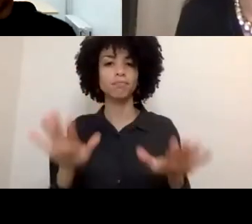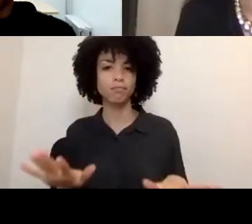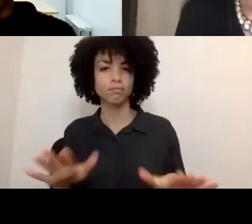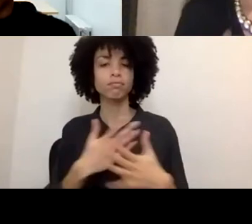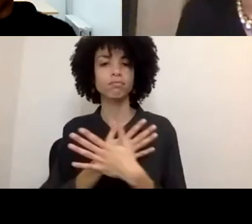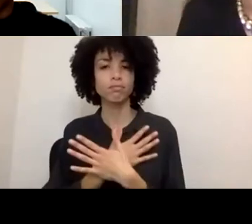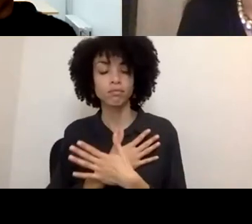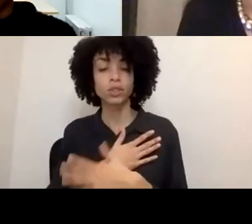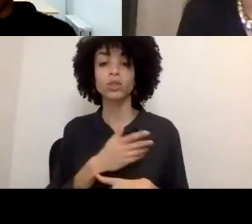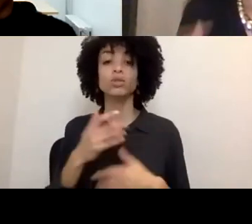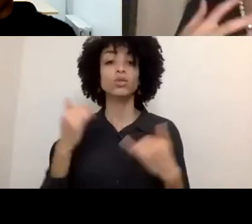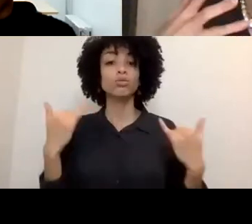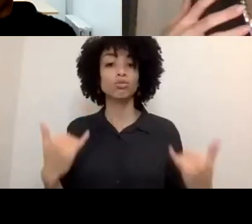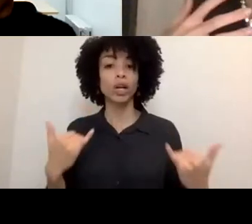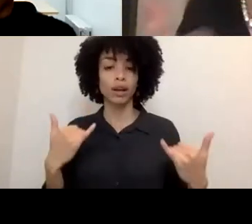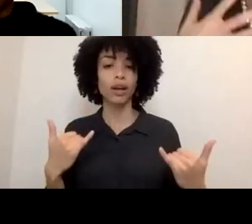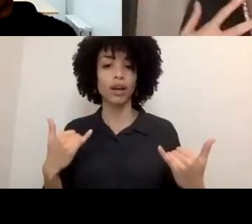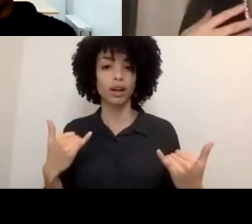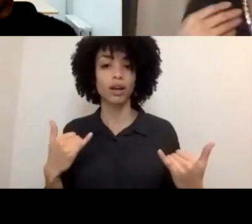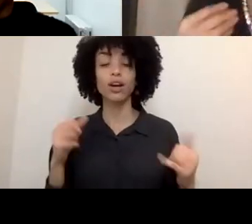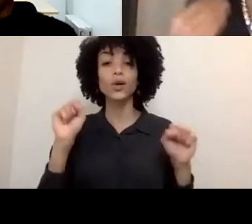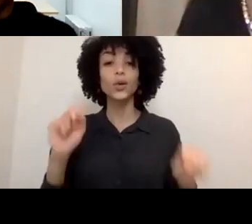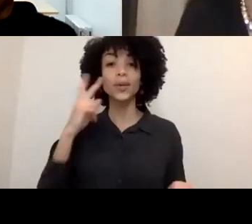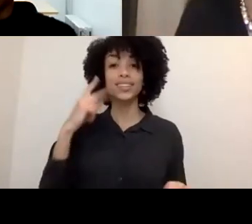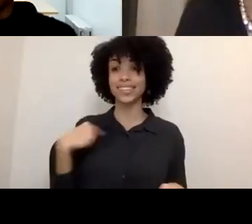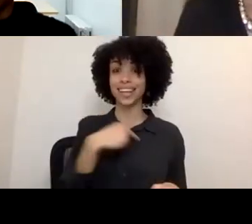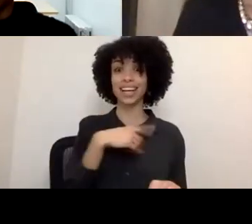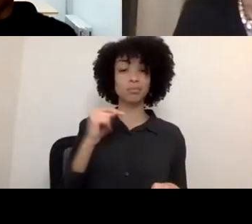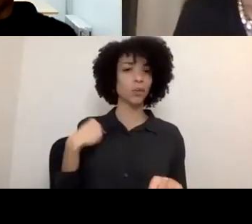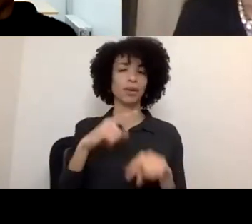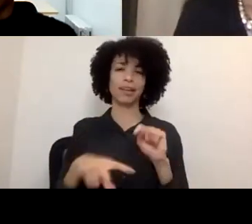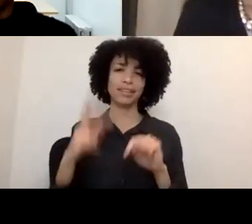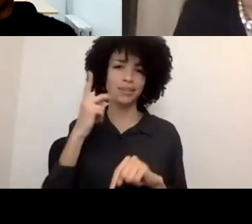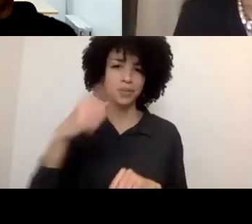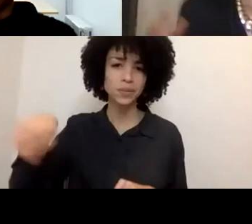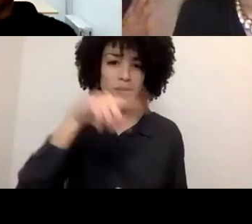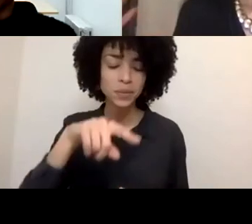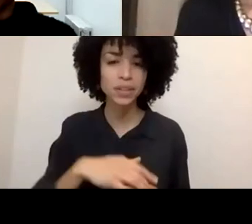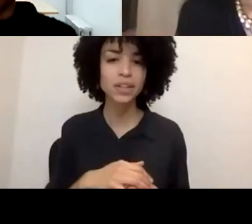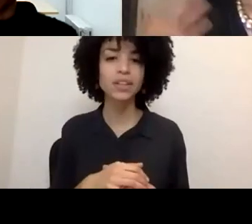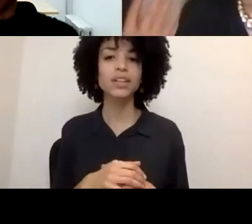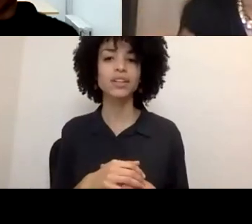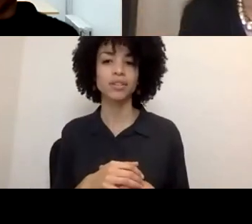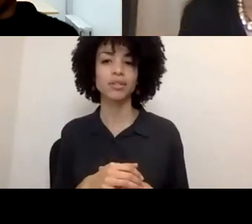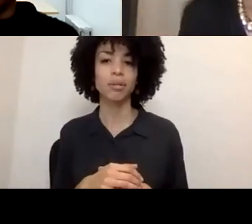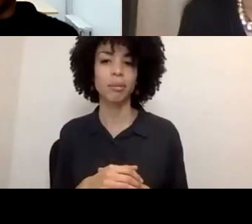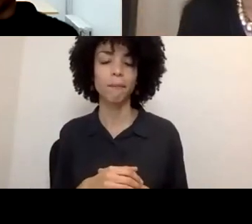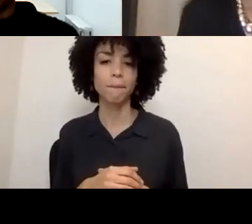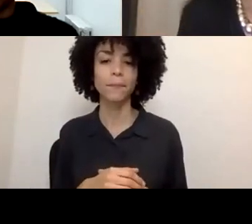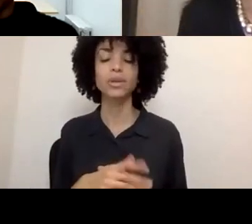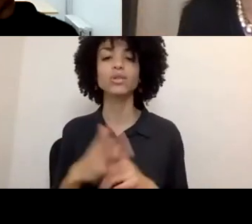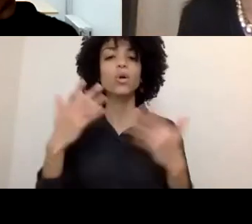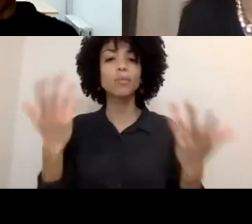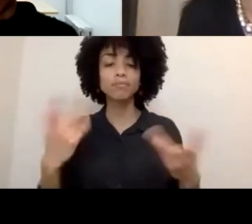So wherever you're at, you can see us, we cannot see you. If you could just, we invite you to pause wherever